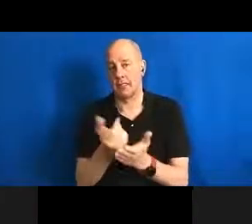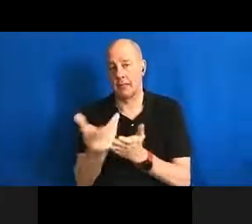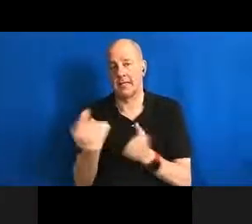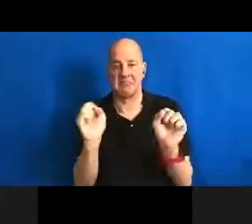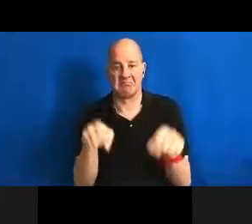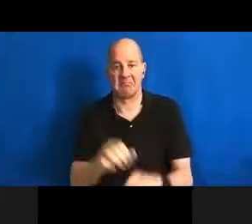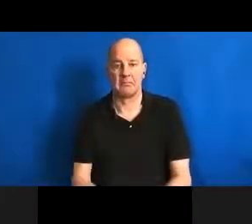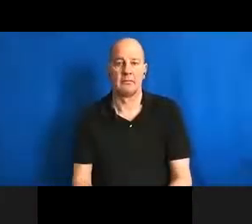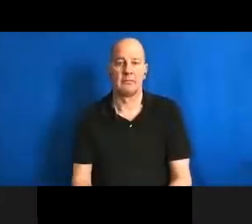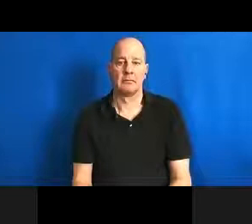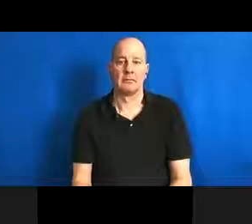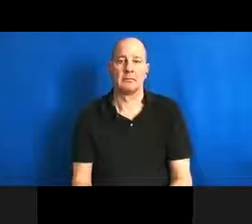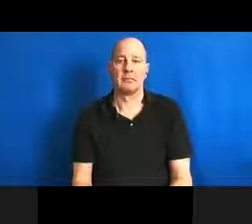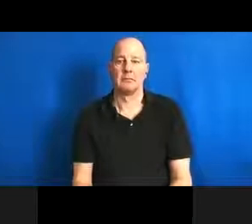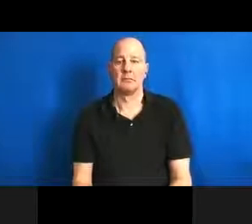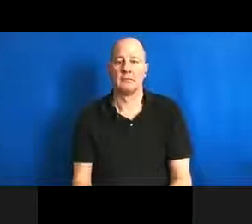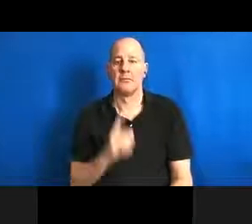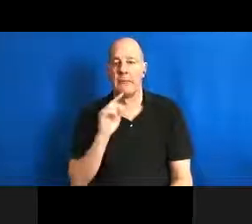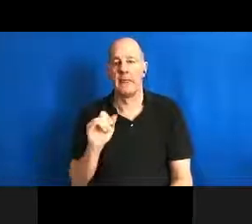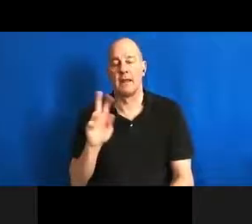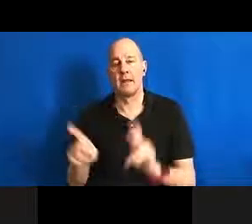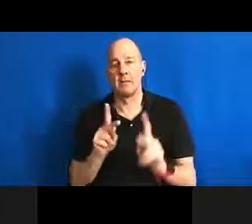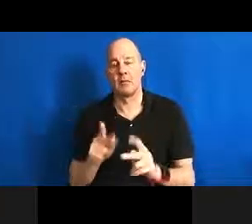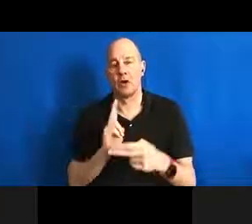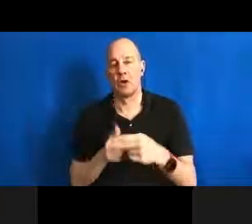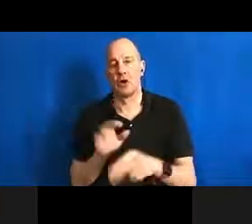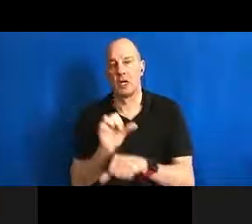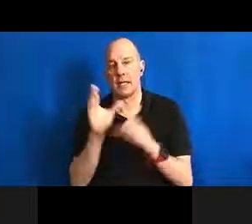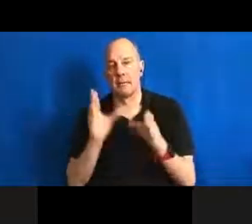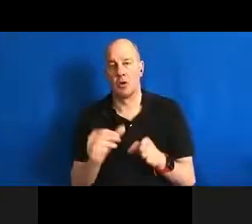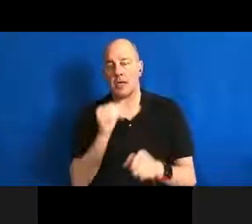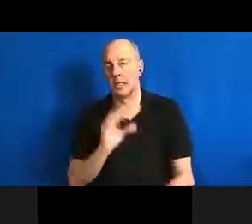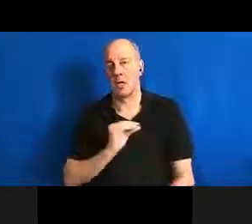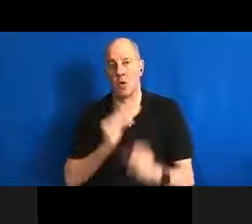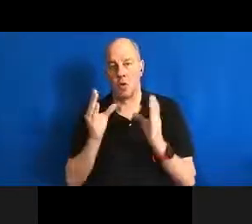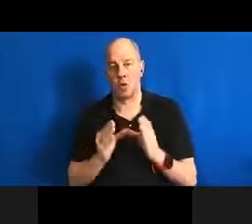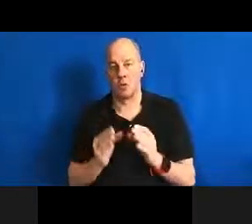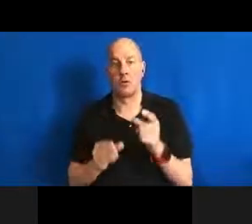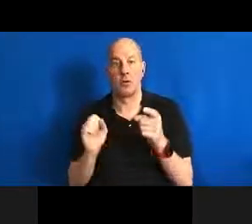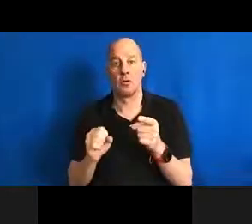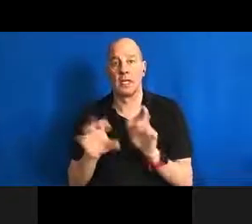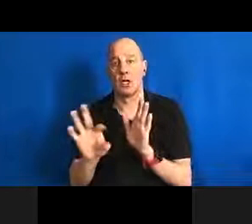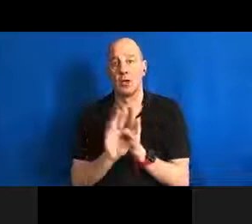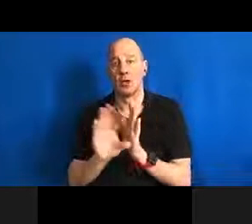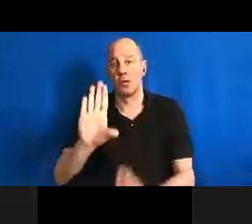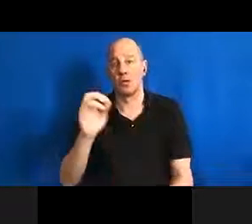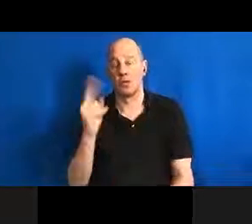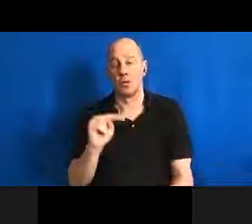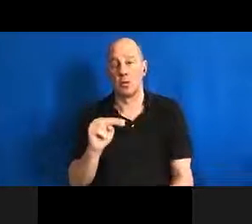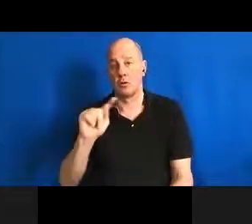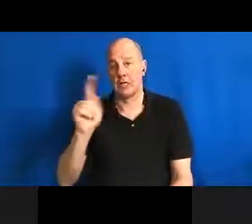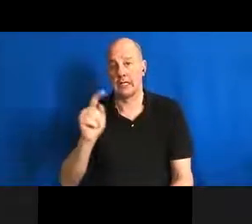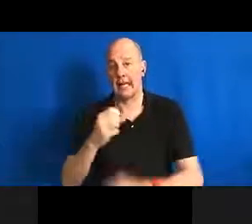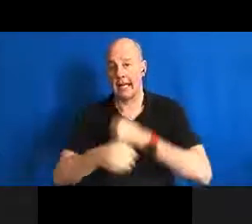like folks are considered employees rather than owners. Another benefit is being able to choose your own tax year